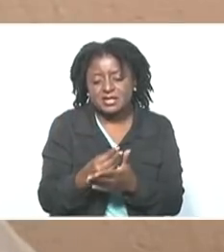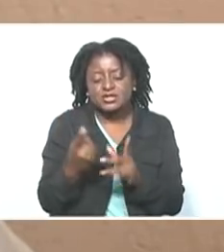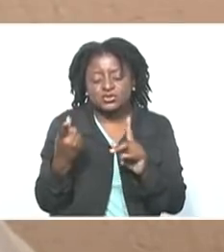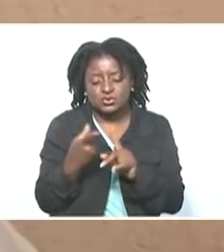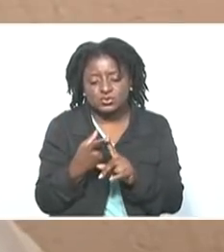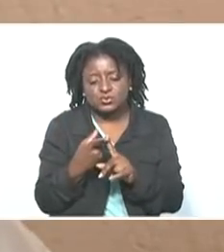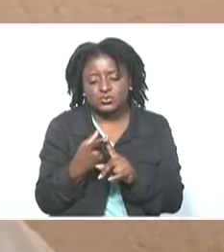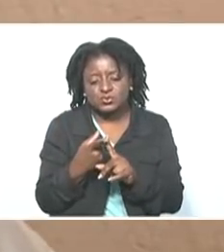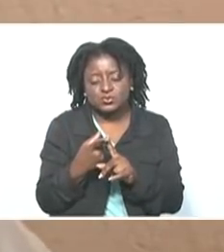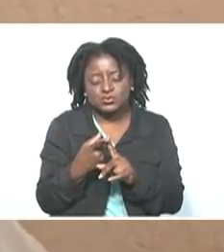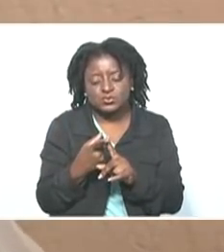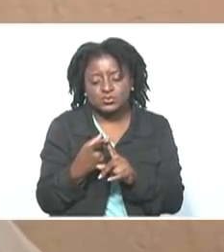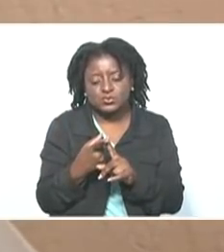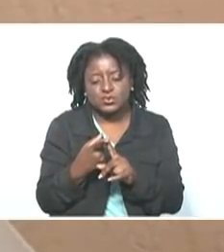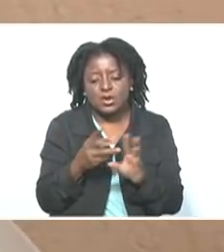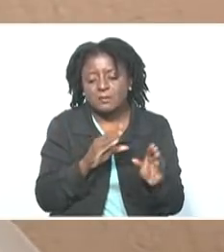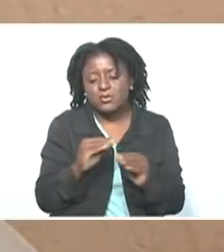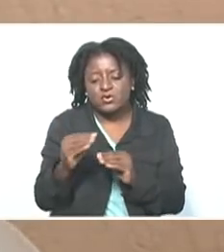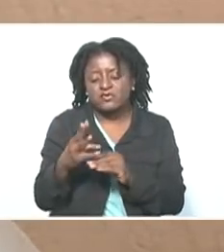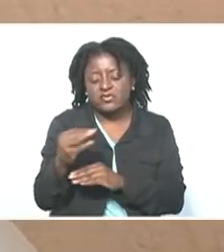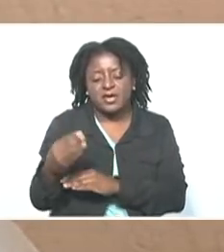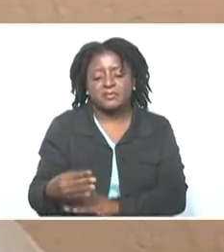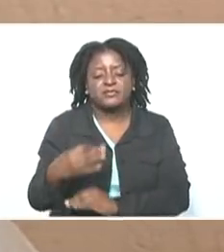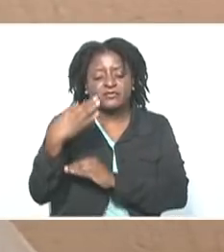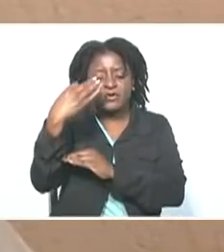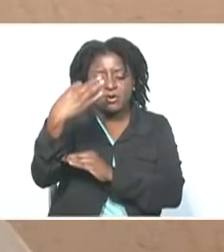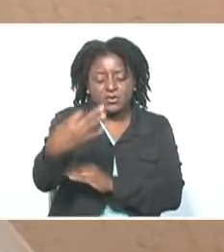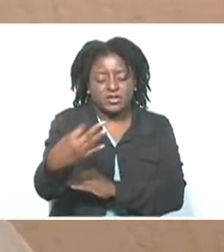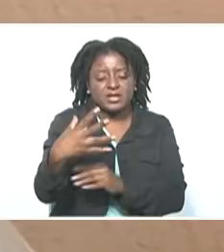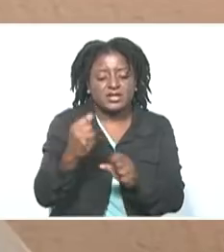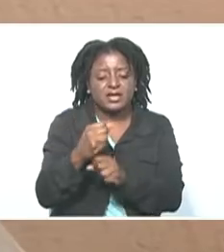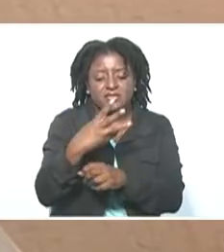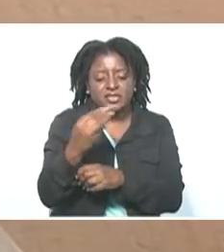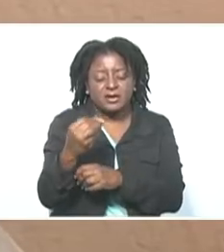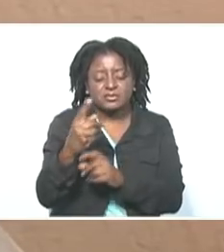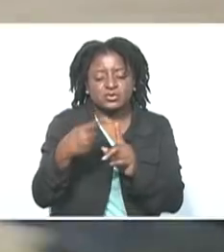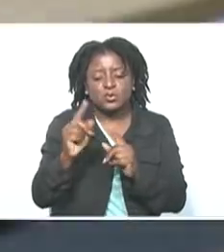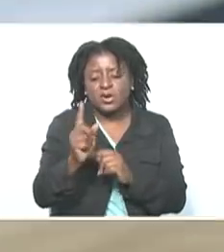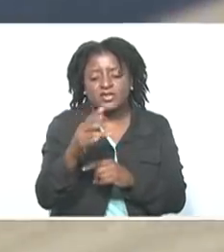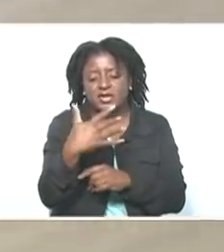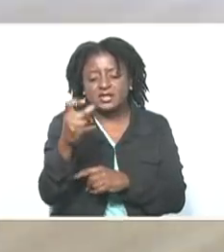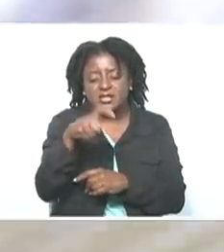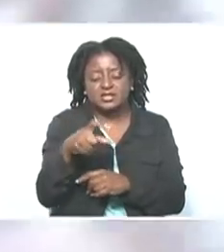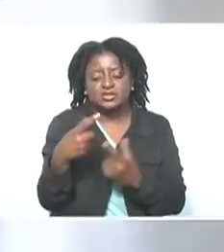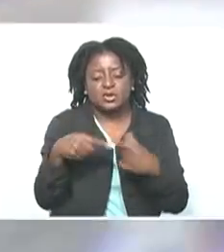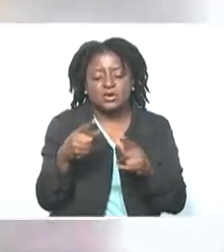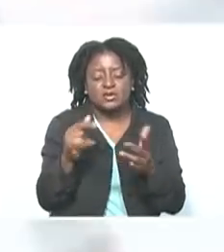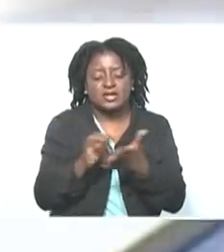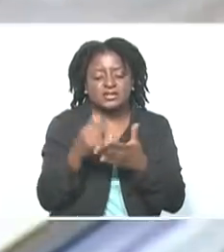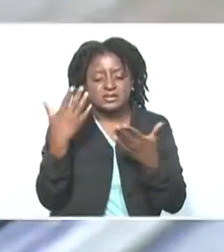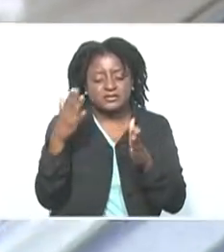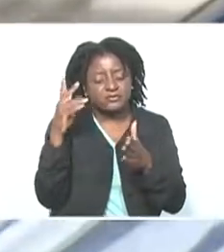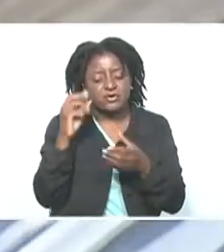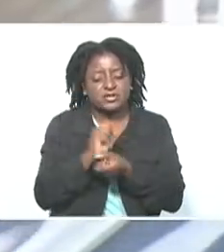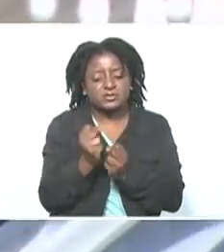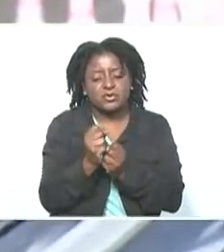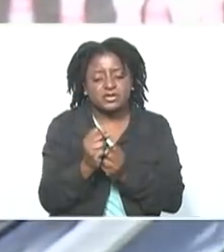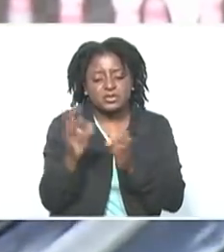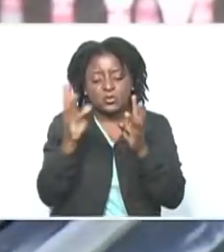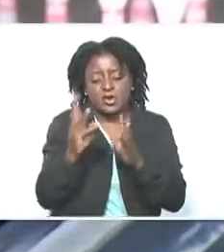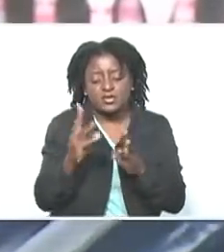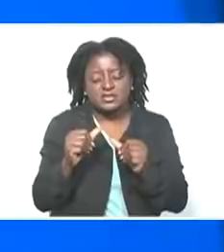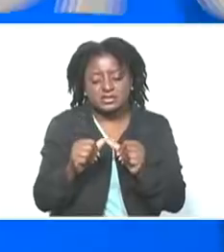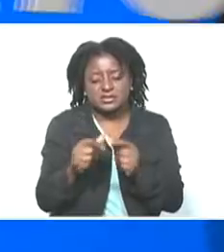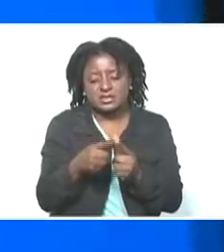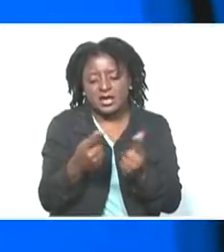to move them forward and get them to where they need to go. And that'll do it for sports. Stay tuned, checking weather